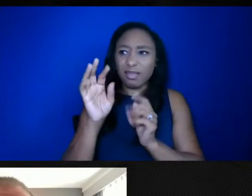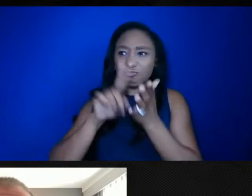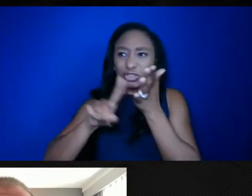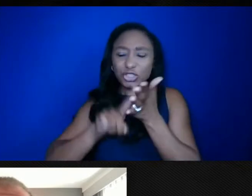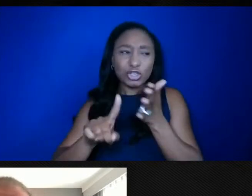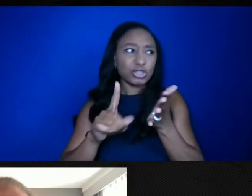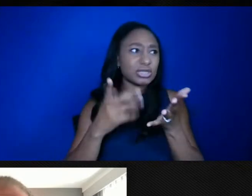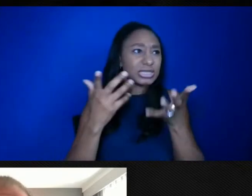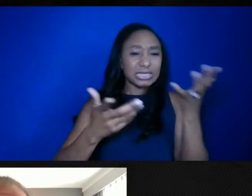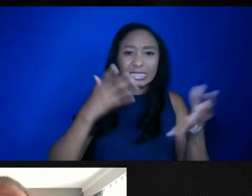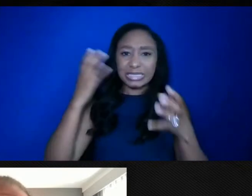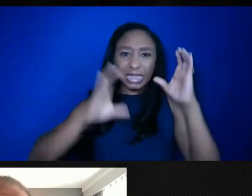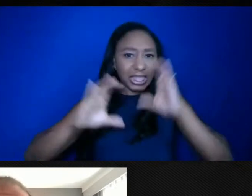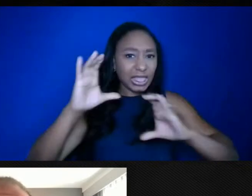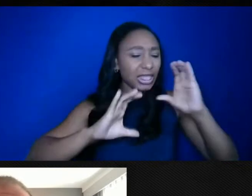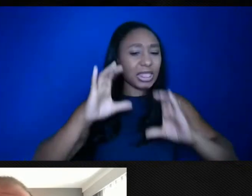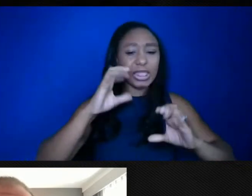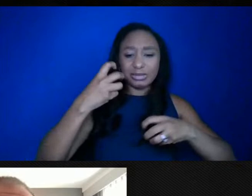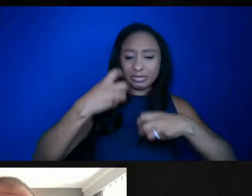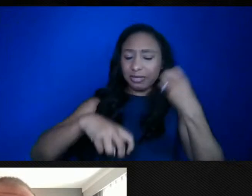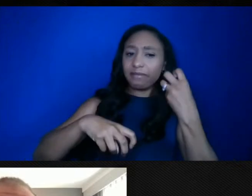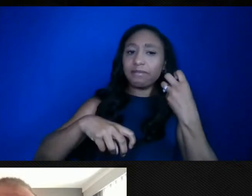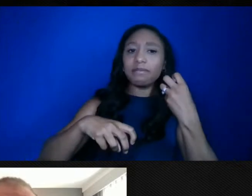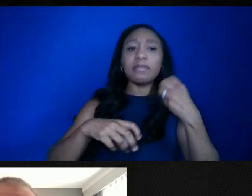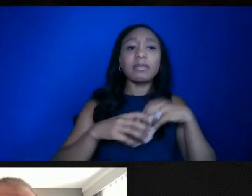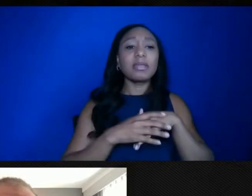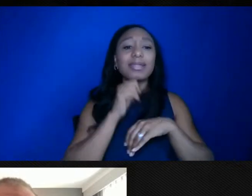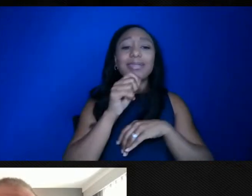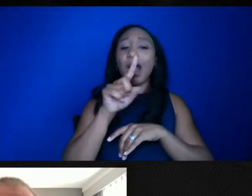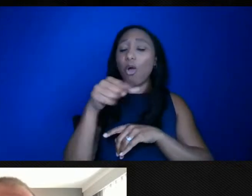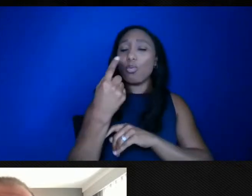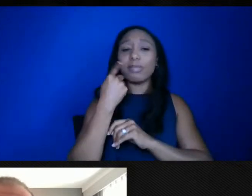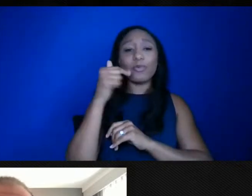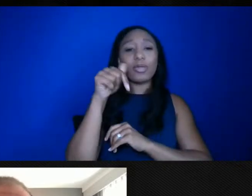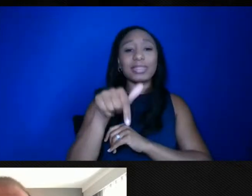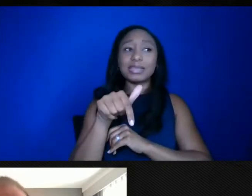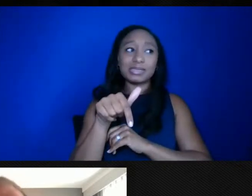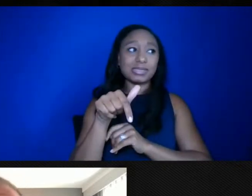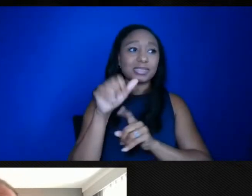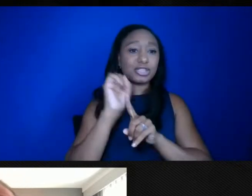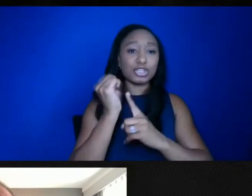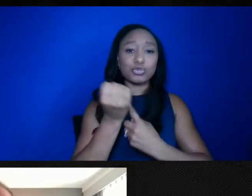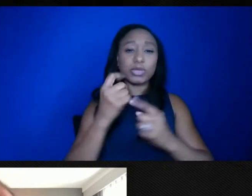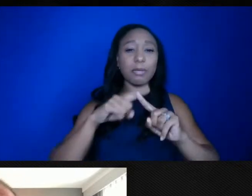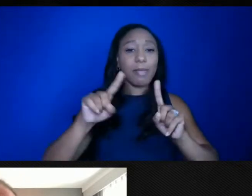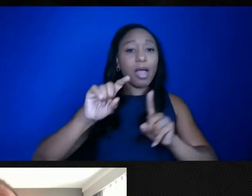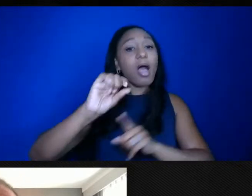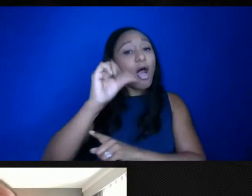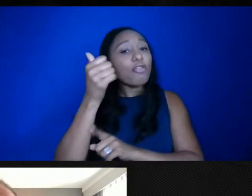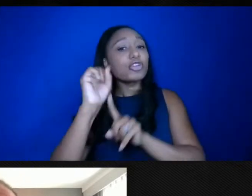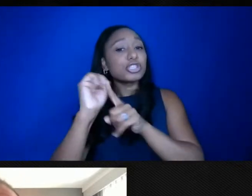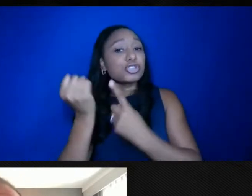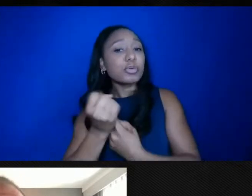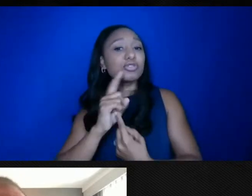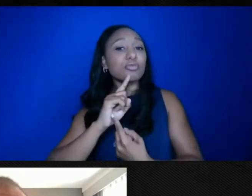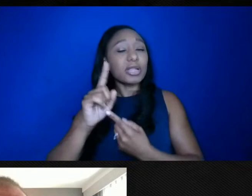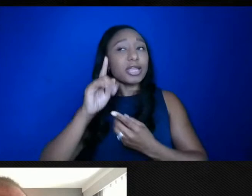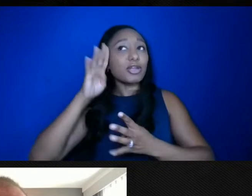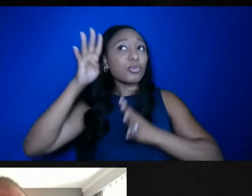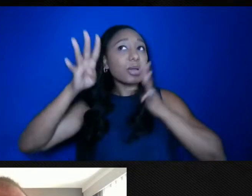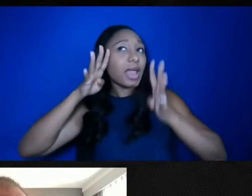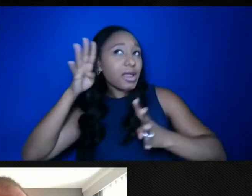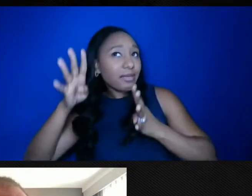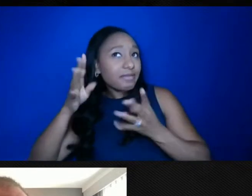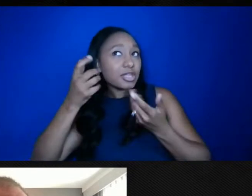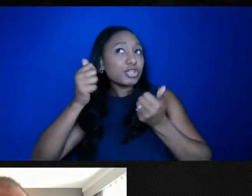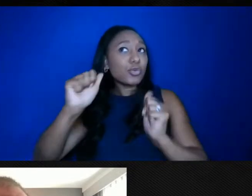sources about this case, but for using existing sources about other cases very creatively to speak to